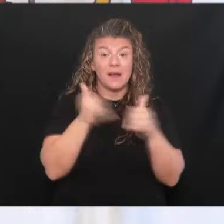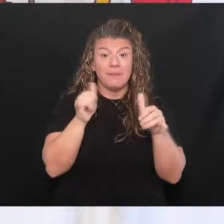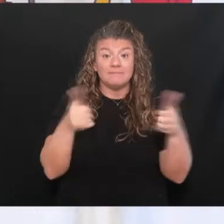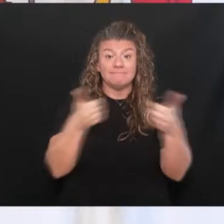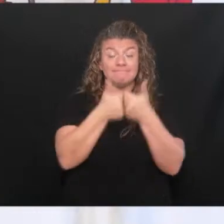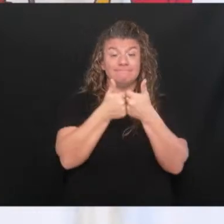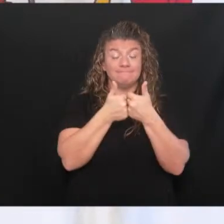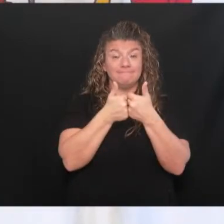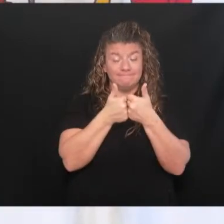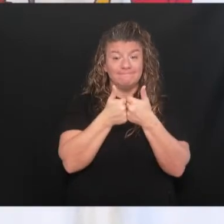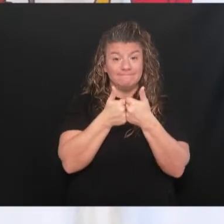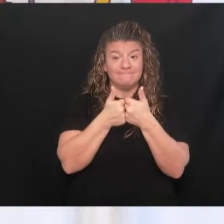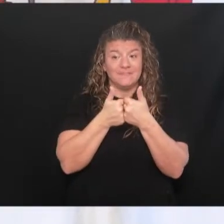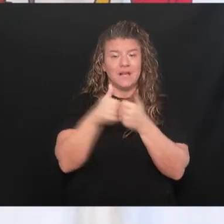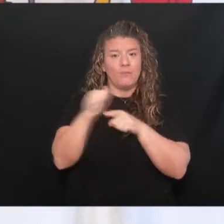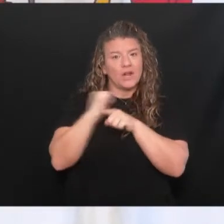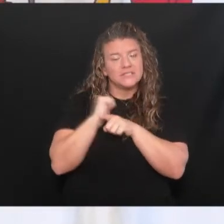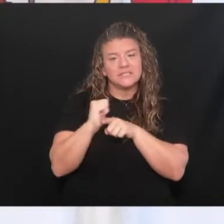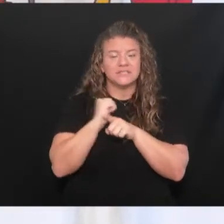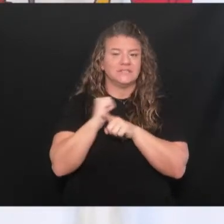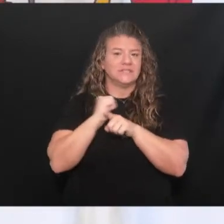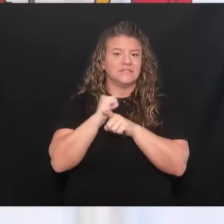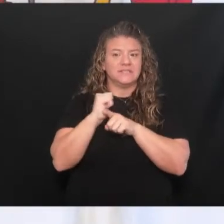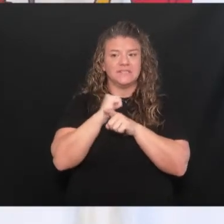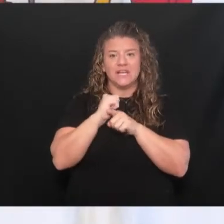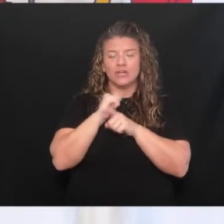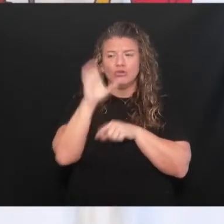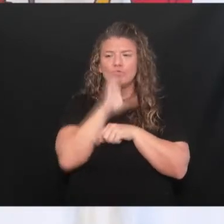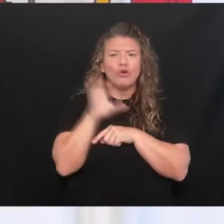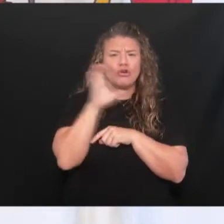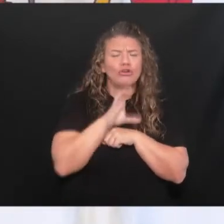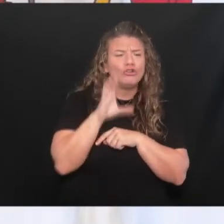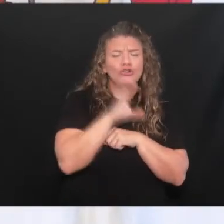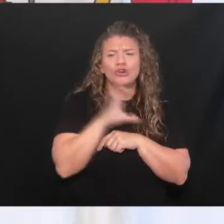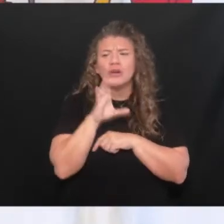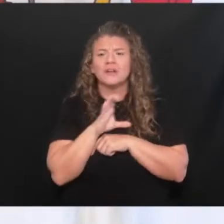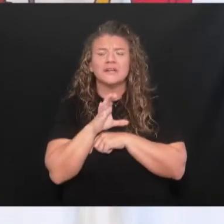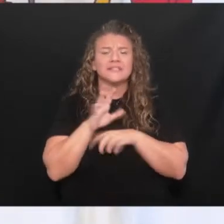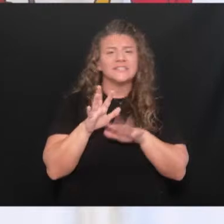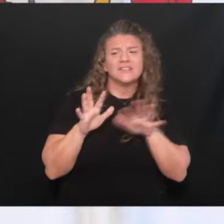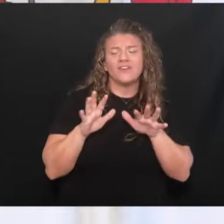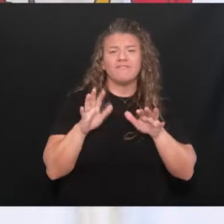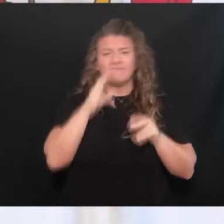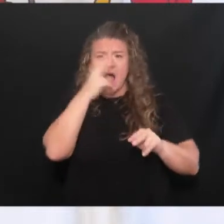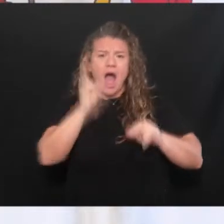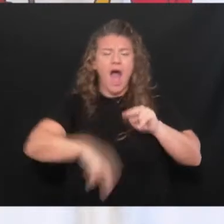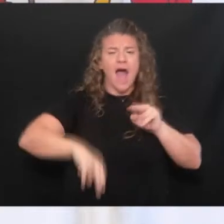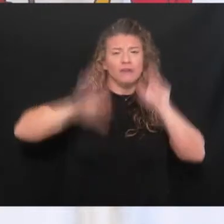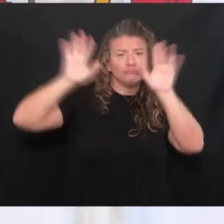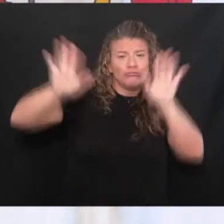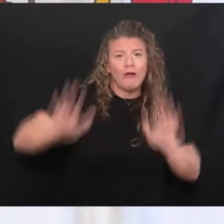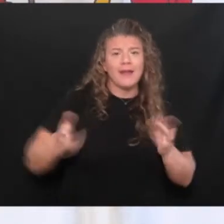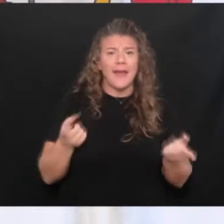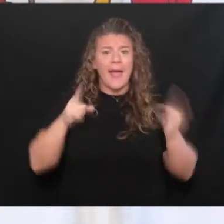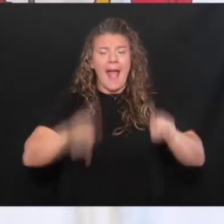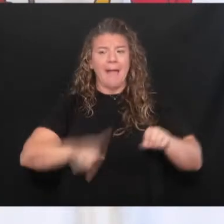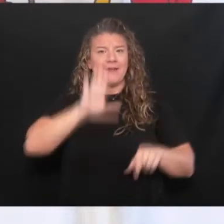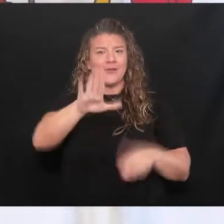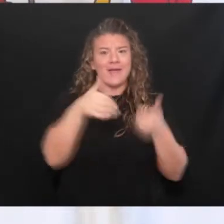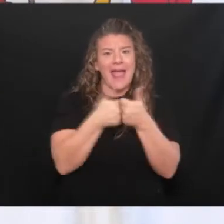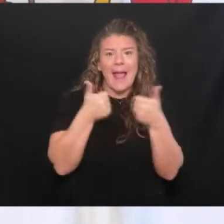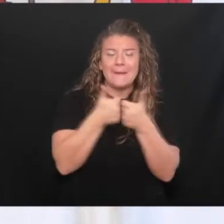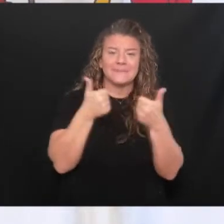back and you're in practice, and you're looking for all kinds of fun and greatness in your sporting